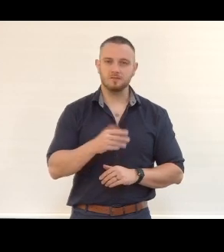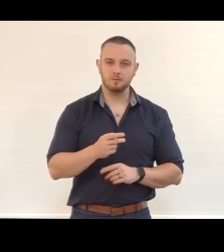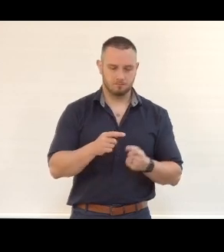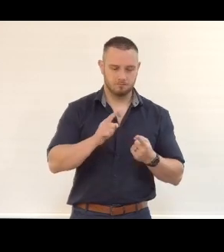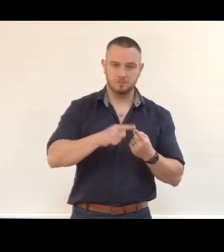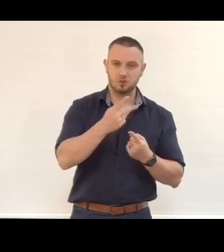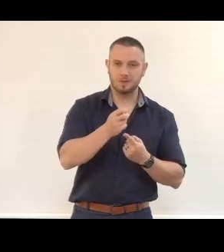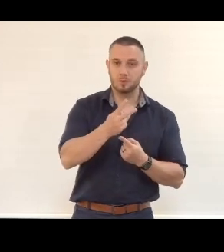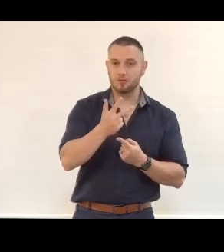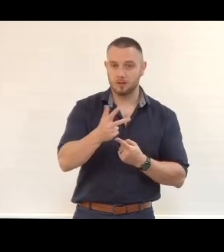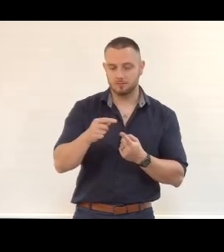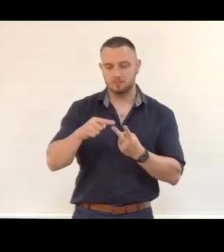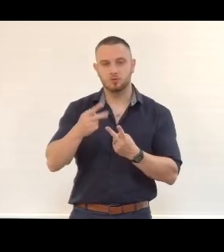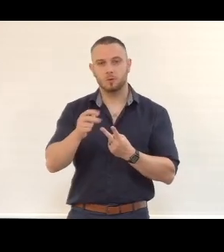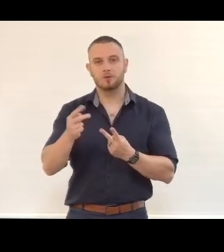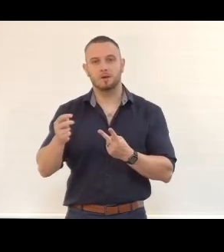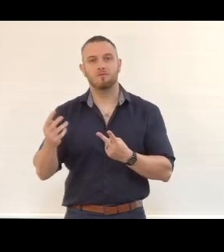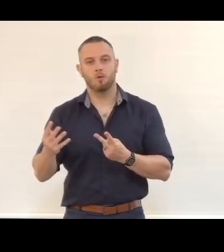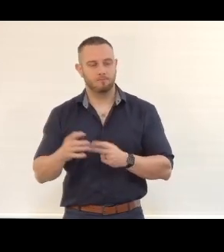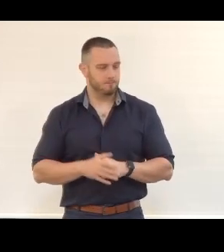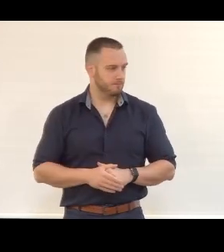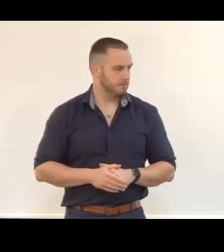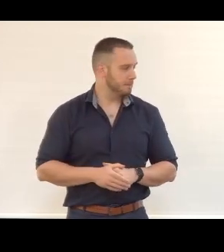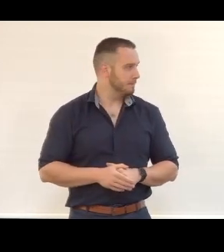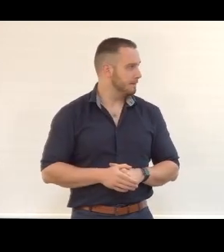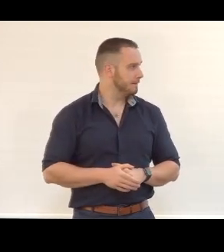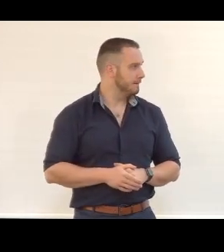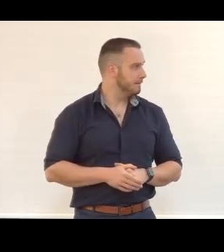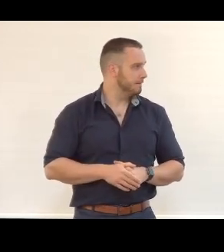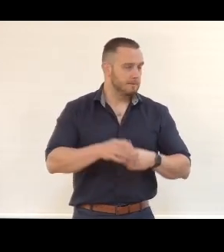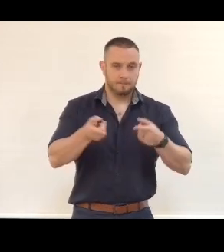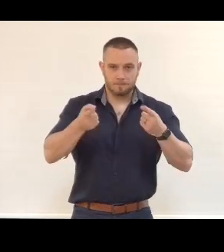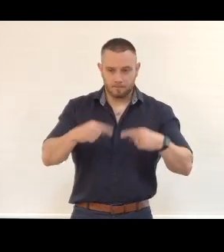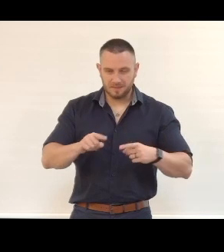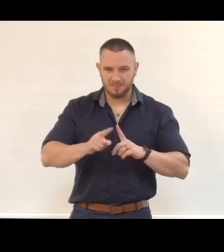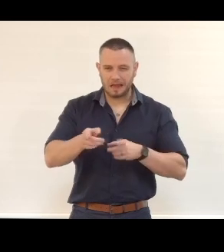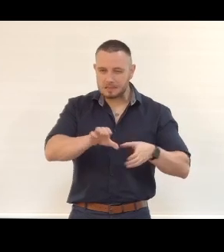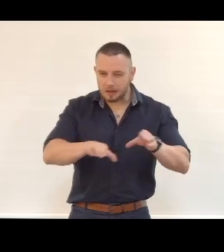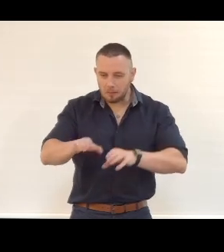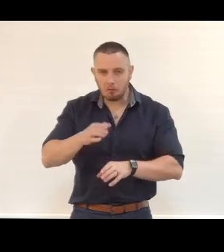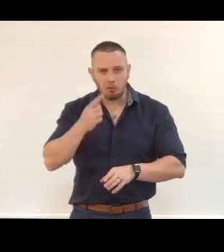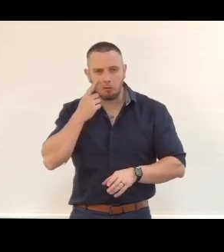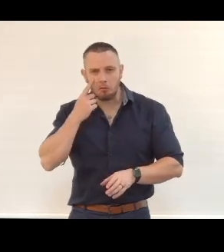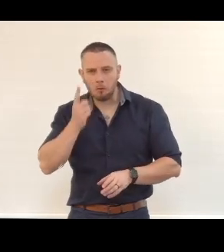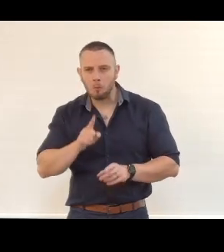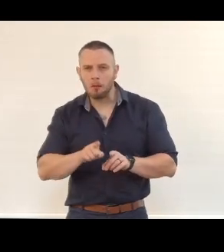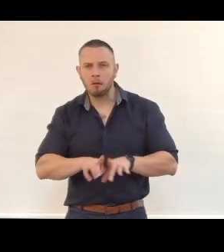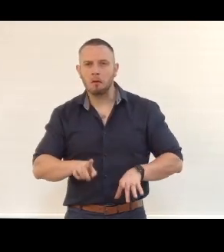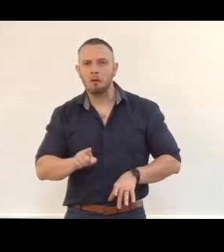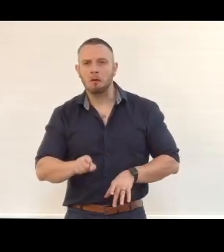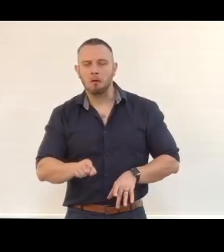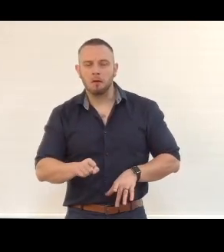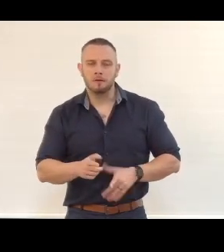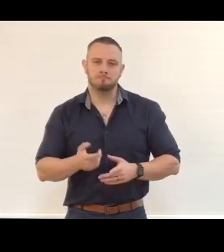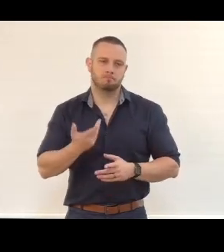of 2024. And then a bit about the experiments, just a general overview, what type of experiments we can